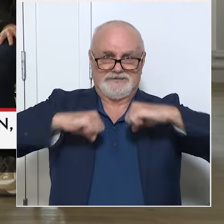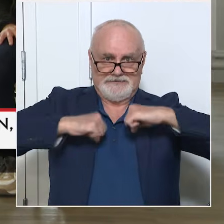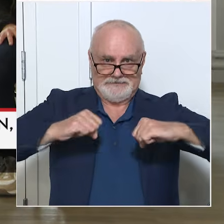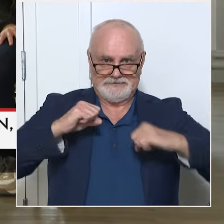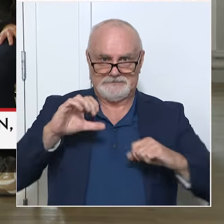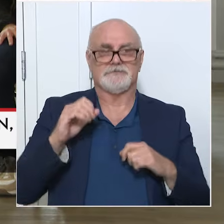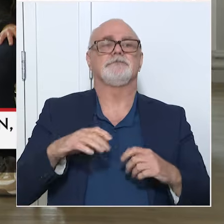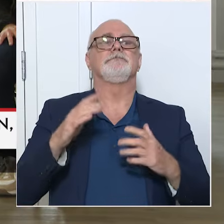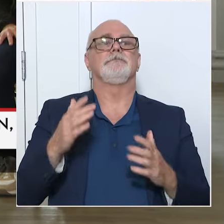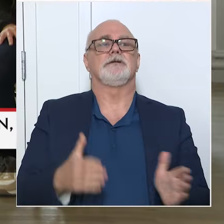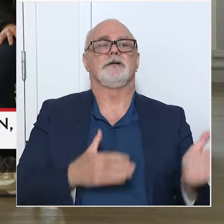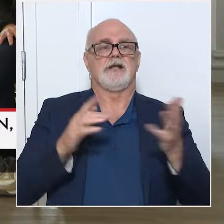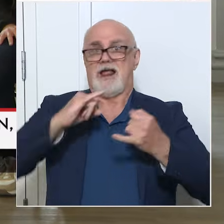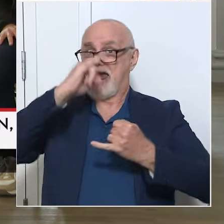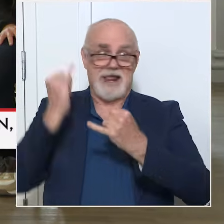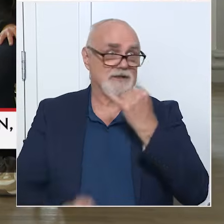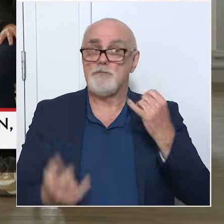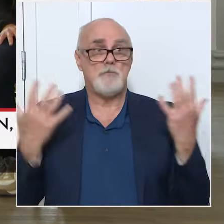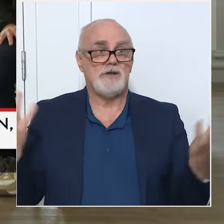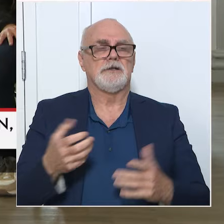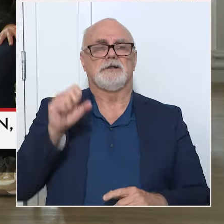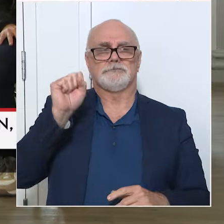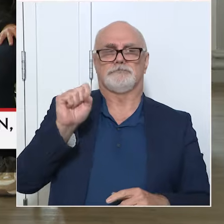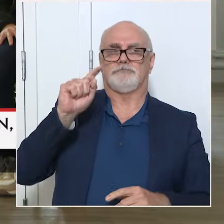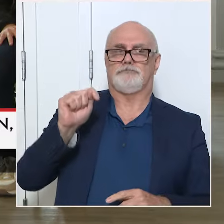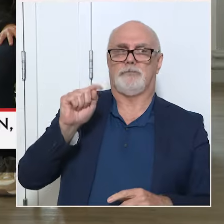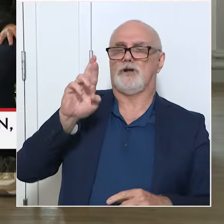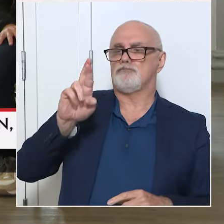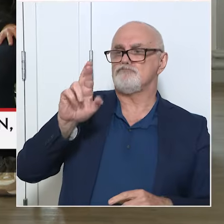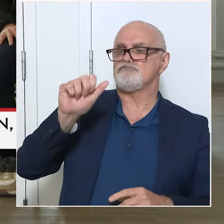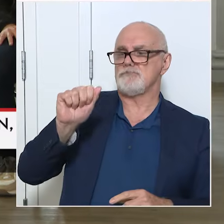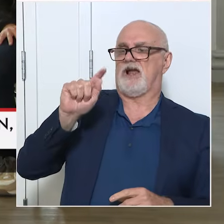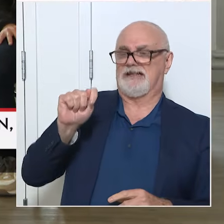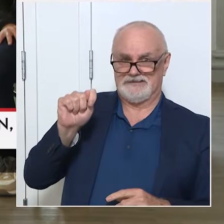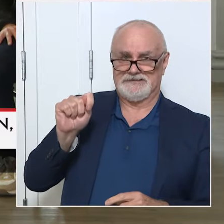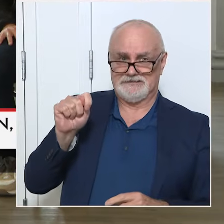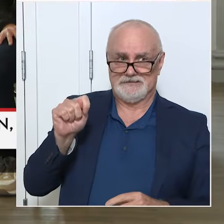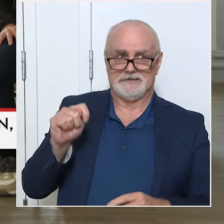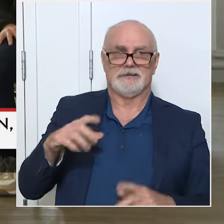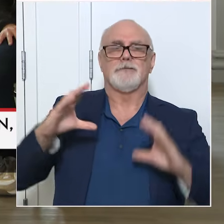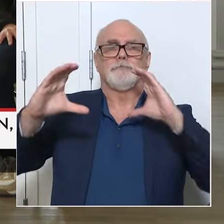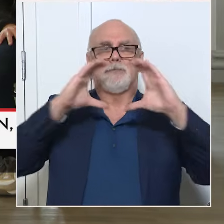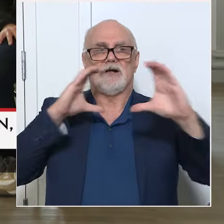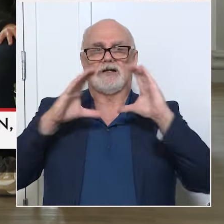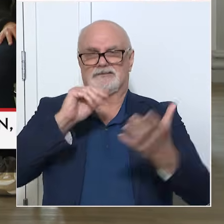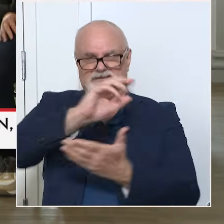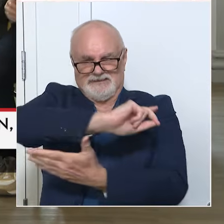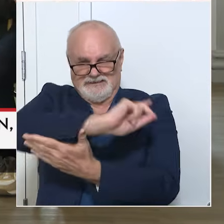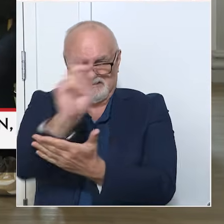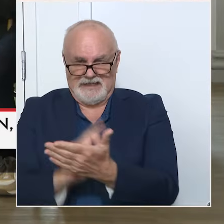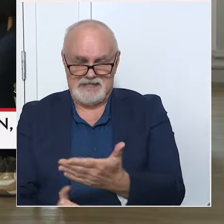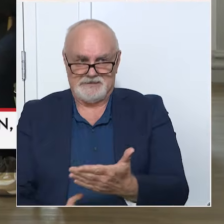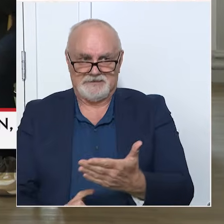Strat, communications and design company. So congratulations to all of our Growth Fund awardees.